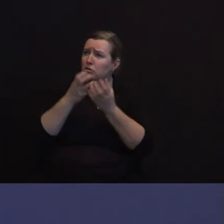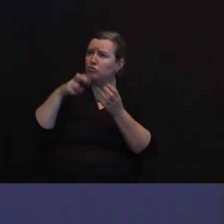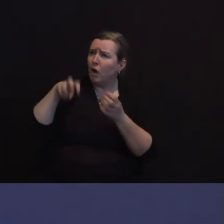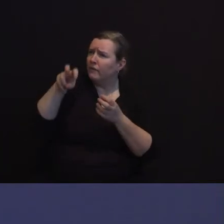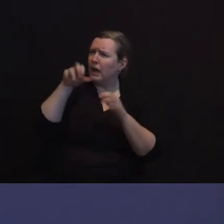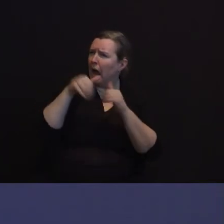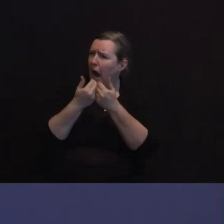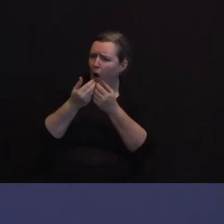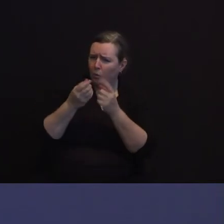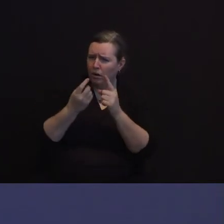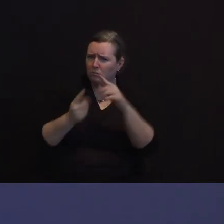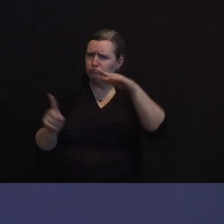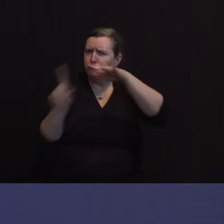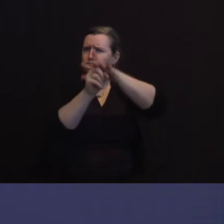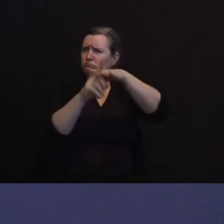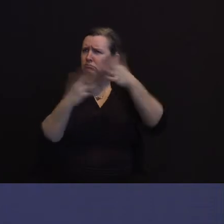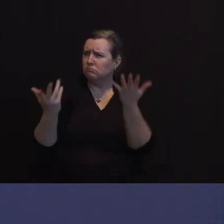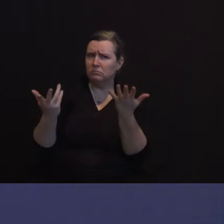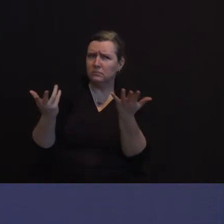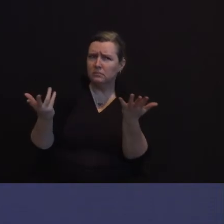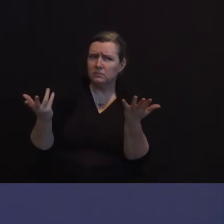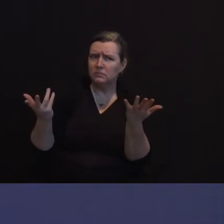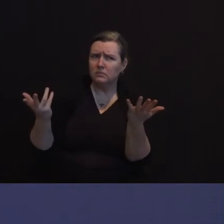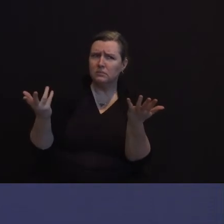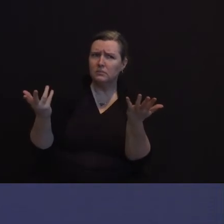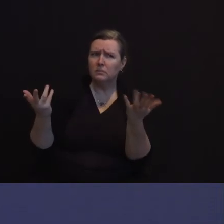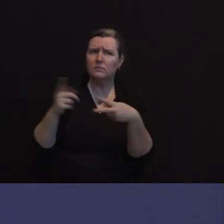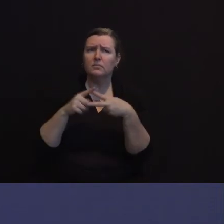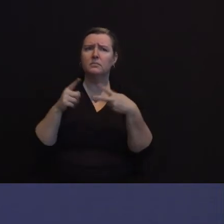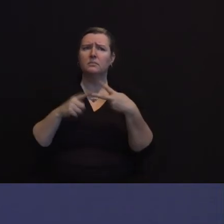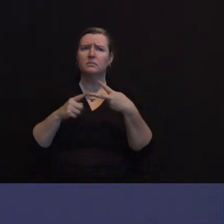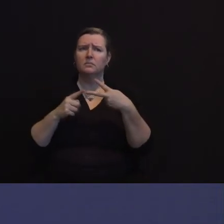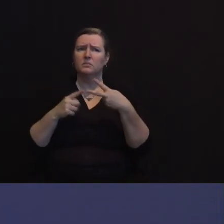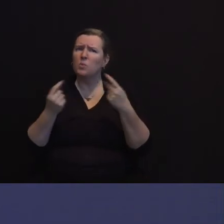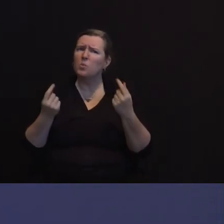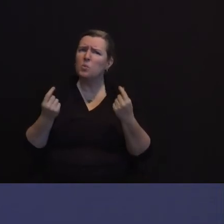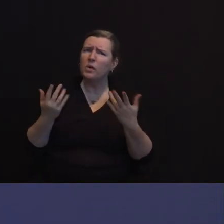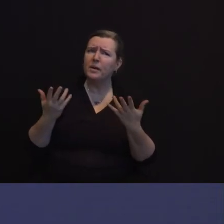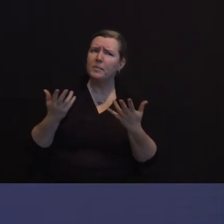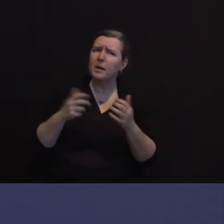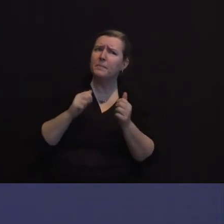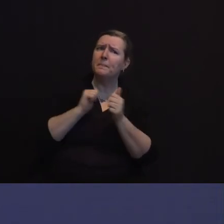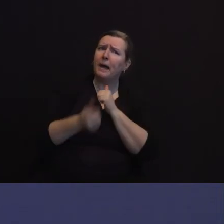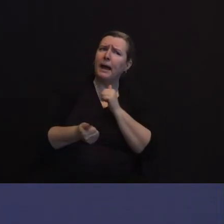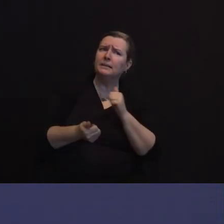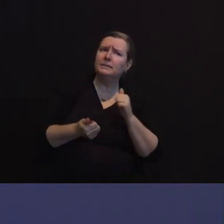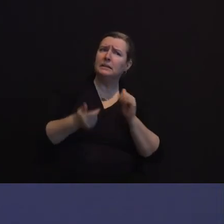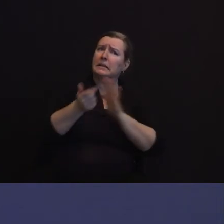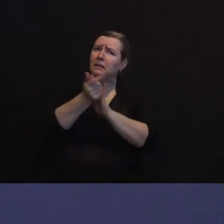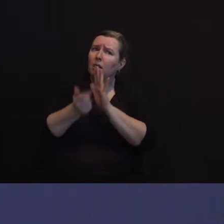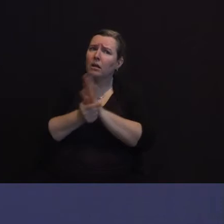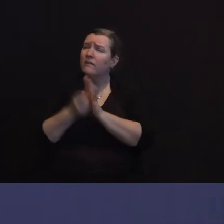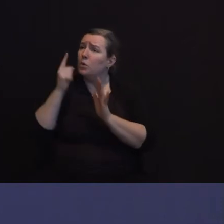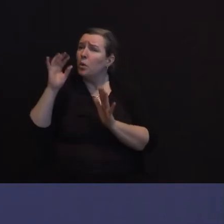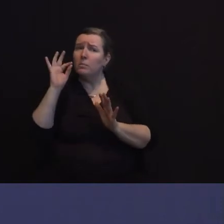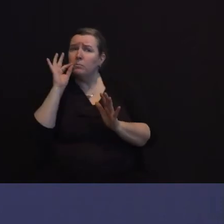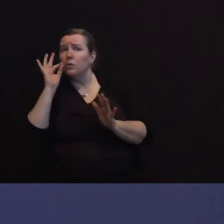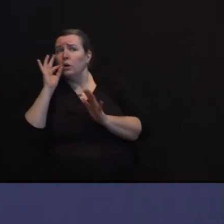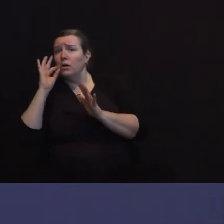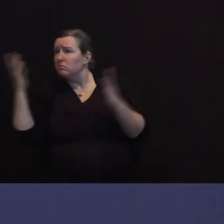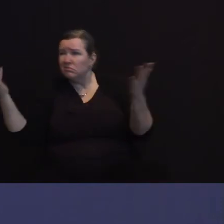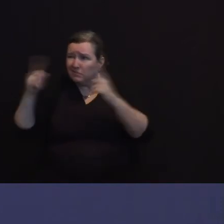marijuana decriminalization or enabling legislation soon? Why not veto the decrim bill, but sign